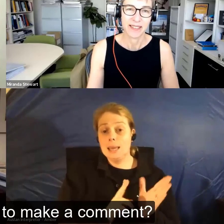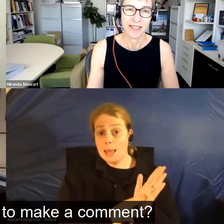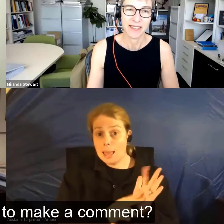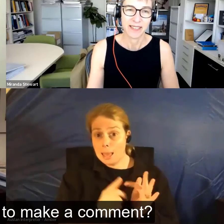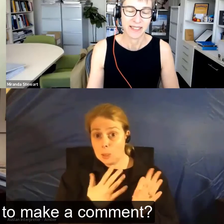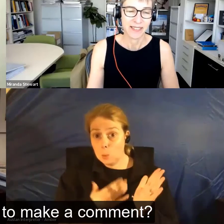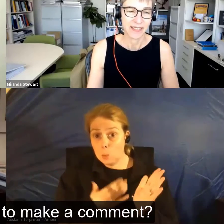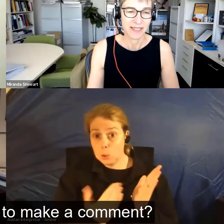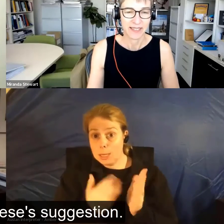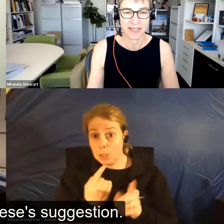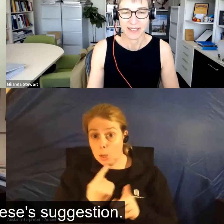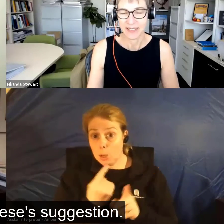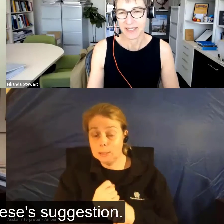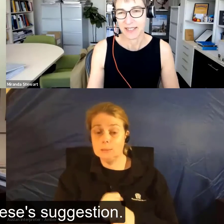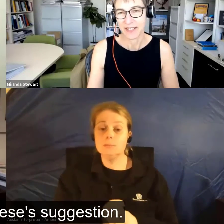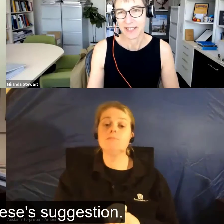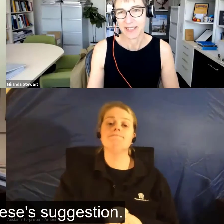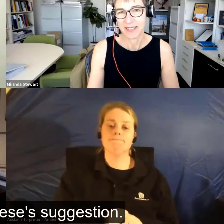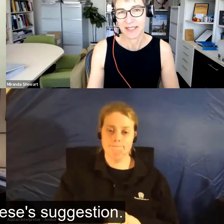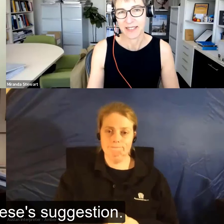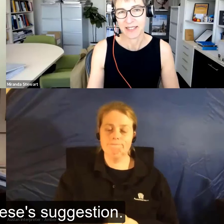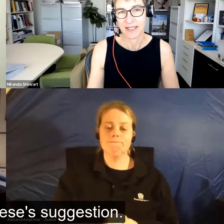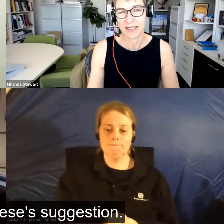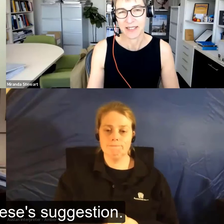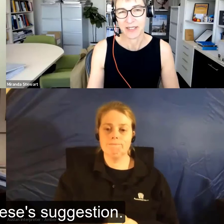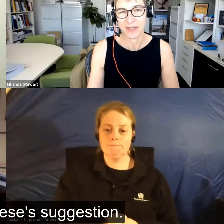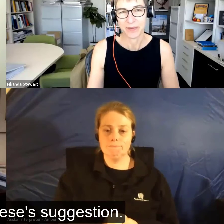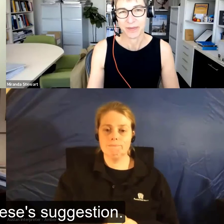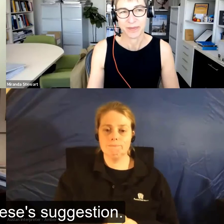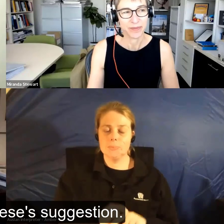make a comment? Yes, just on Teresa's